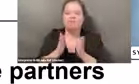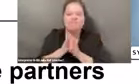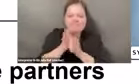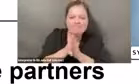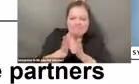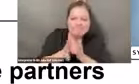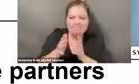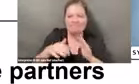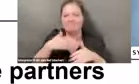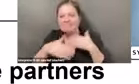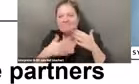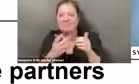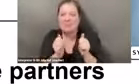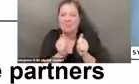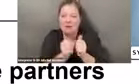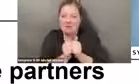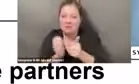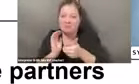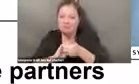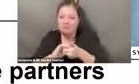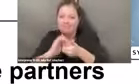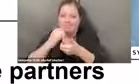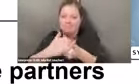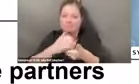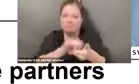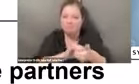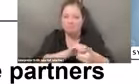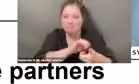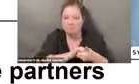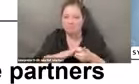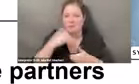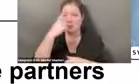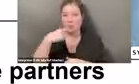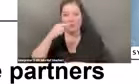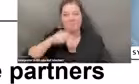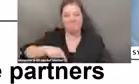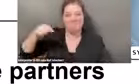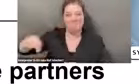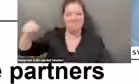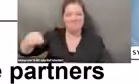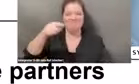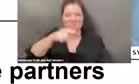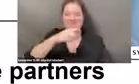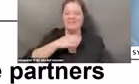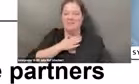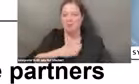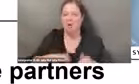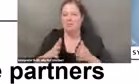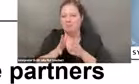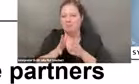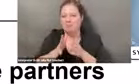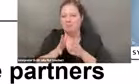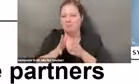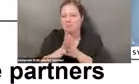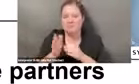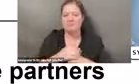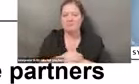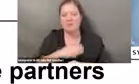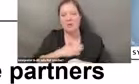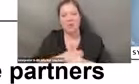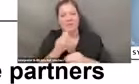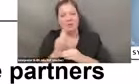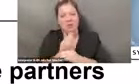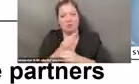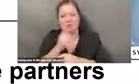about the partners we are set up for doing what we want to do to empower users for the